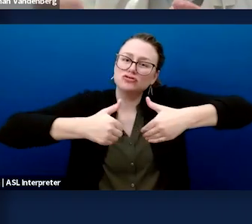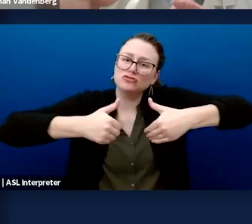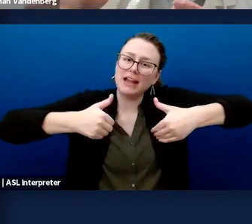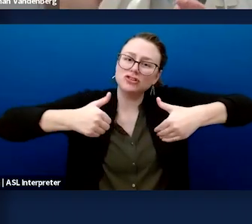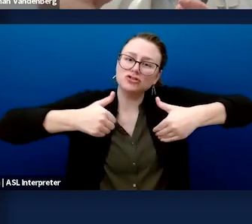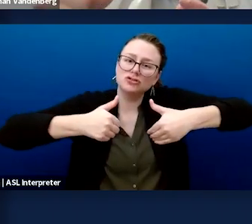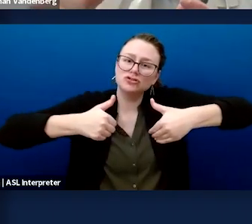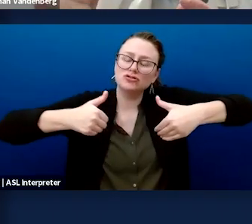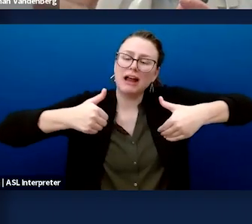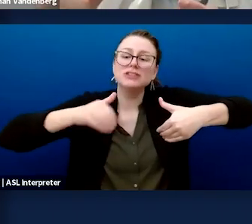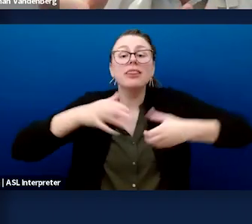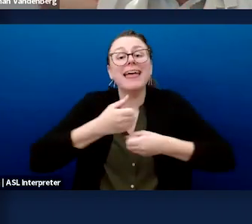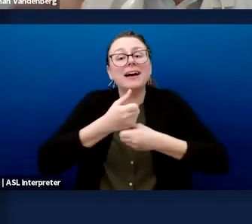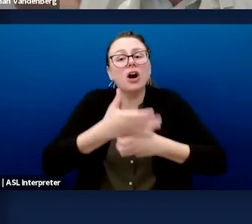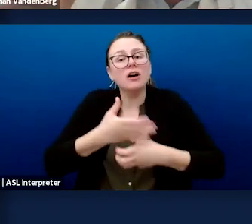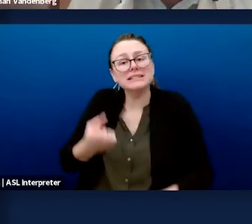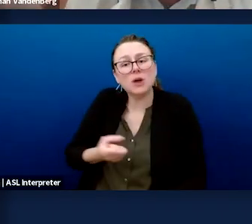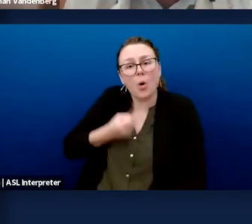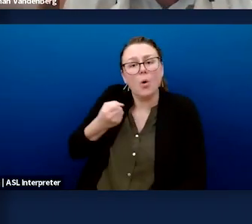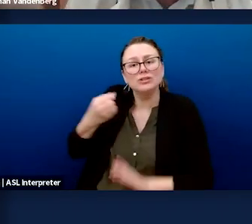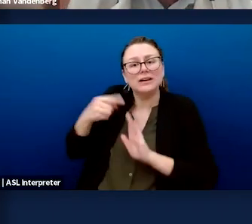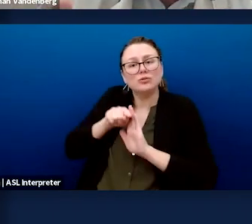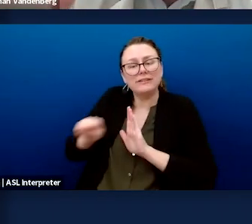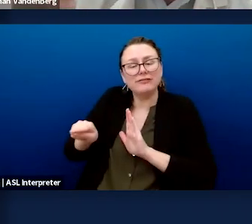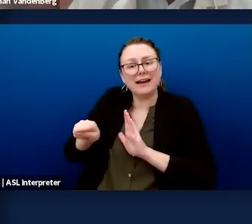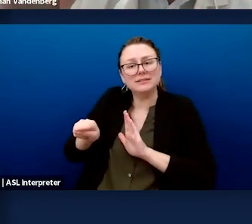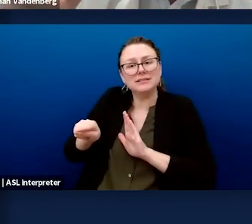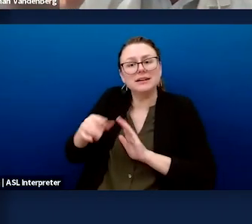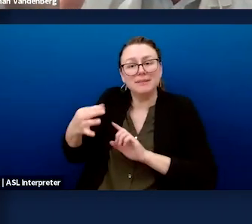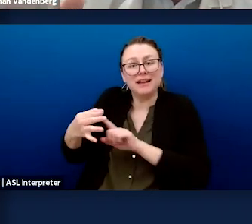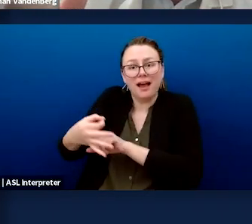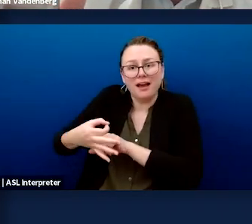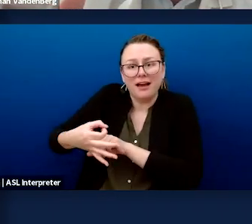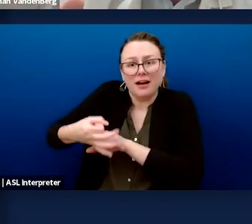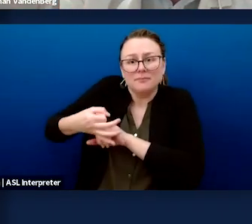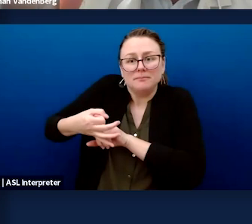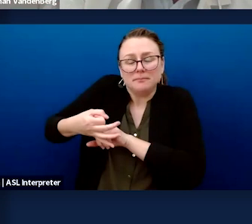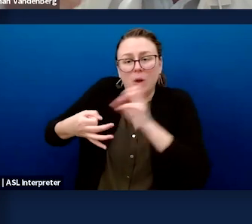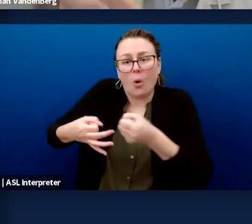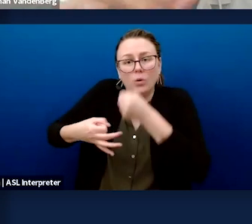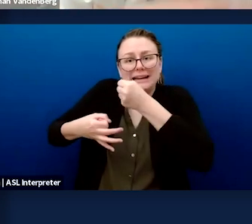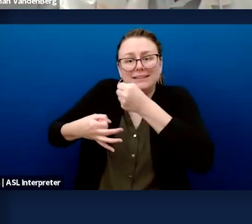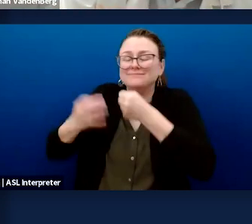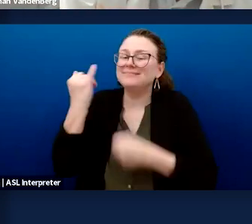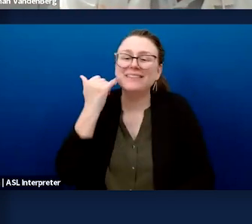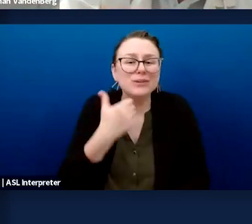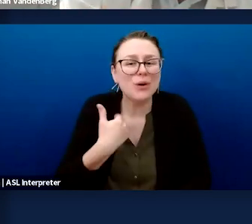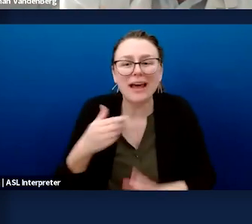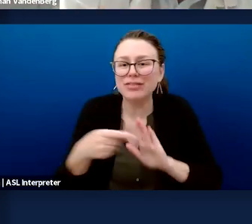holding reflex that holds things in. If you don't have that reflex, it's harder to hold things in, which is why